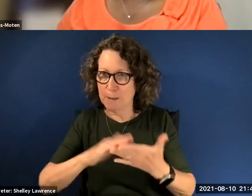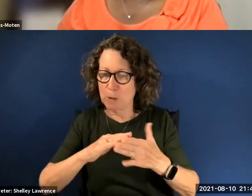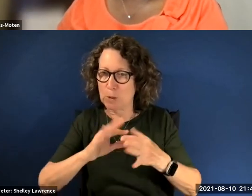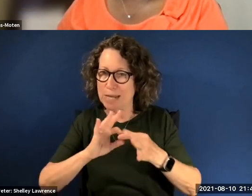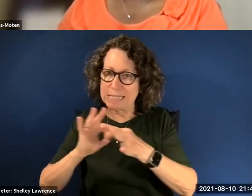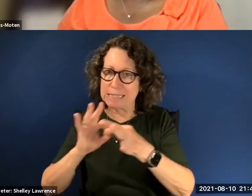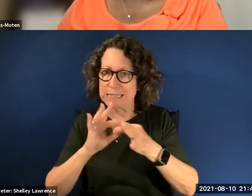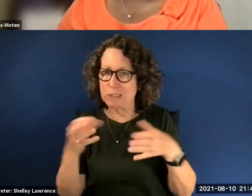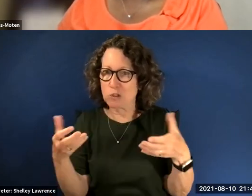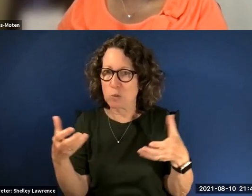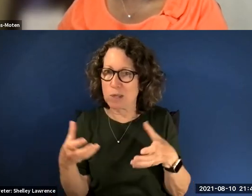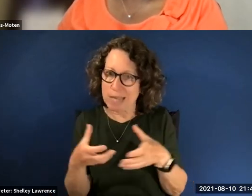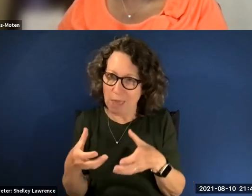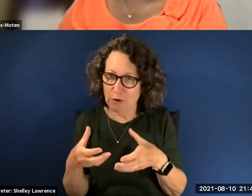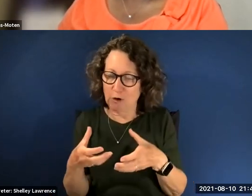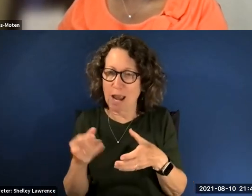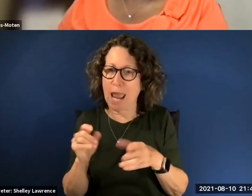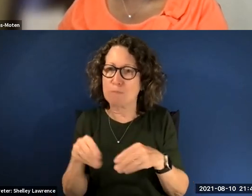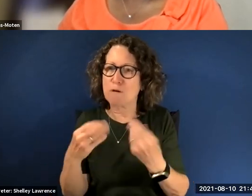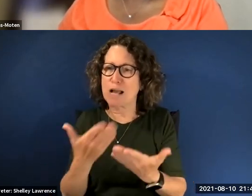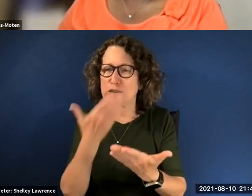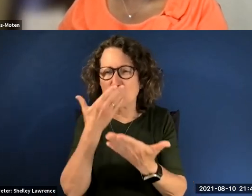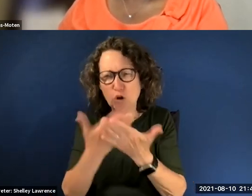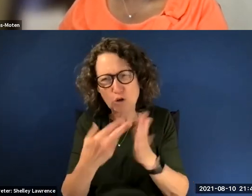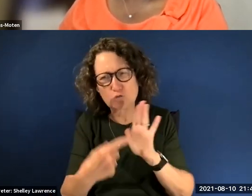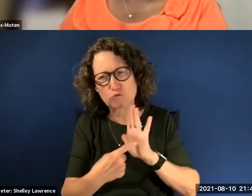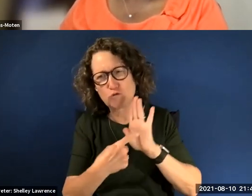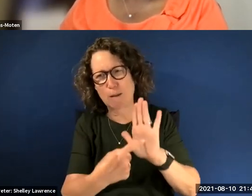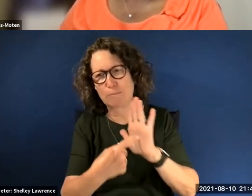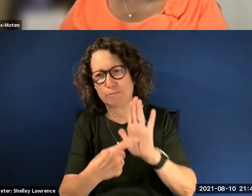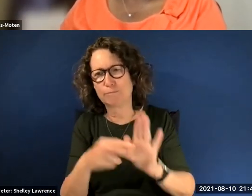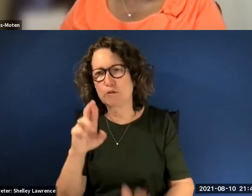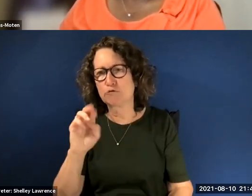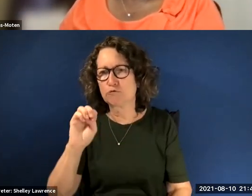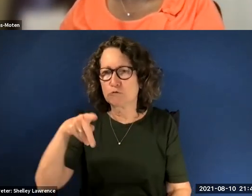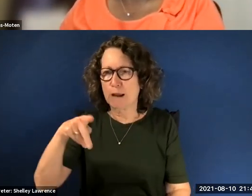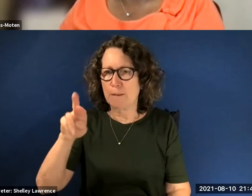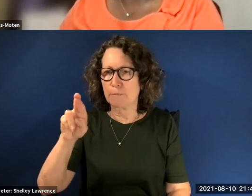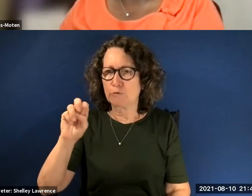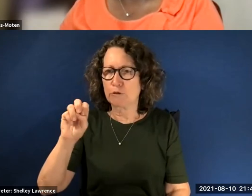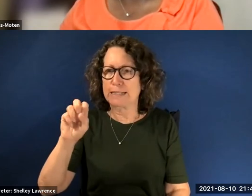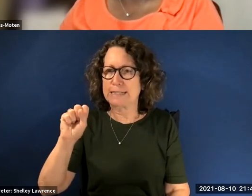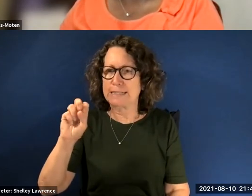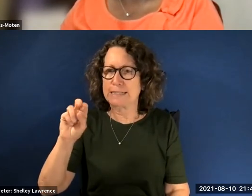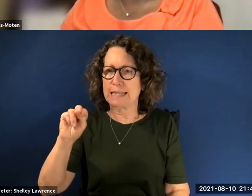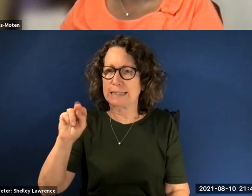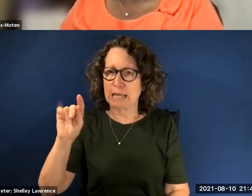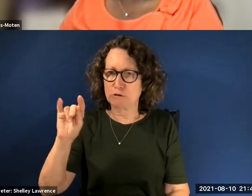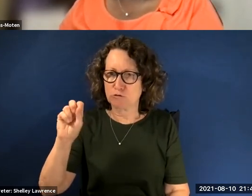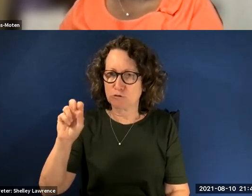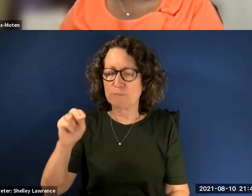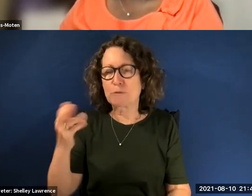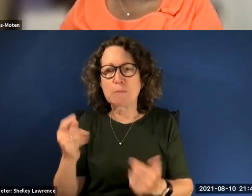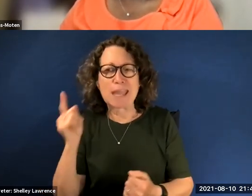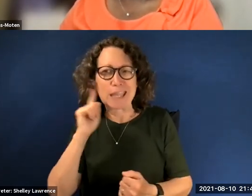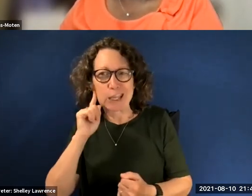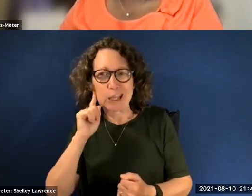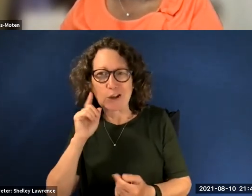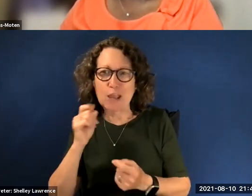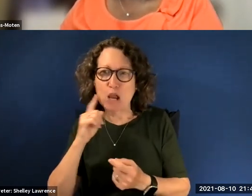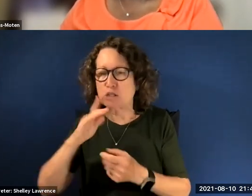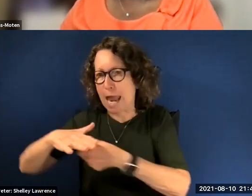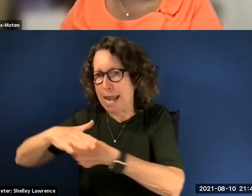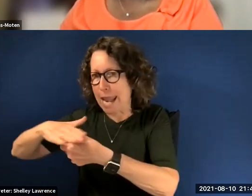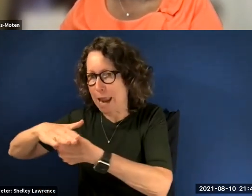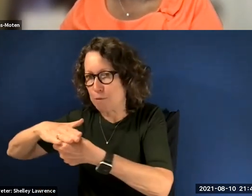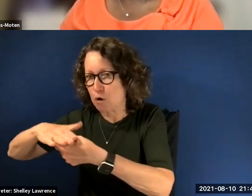together and provides for good representation. And so you may hear things about, there is a certain neighborhood,